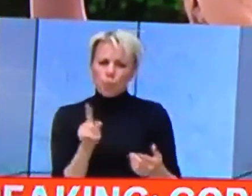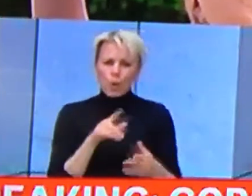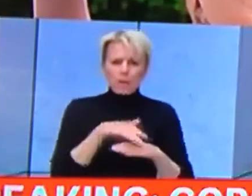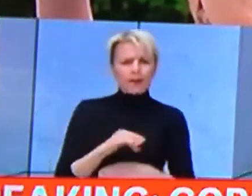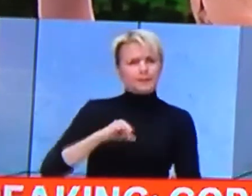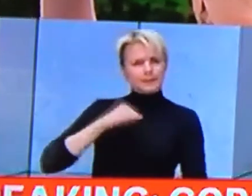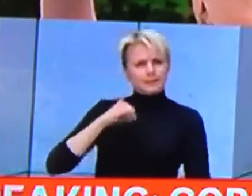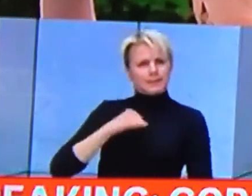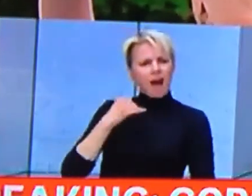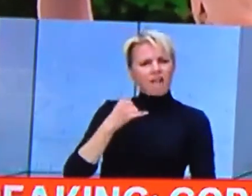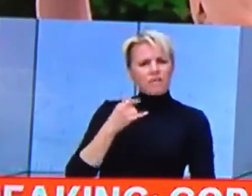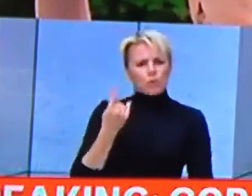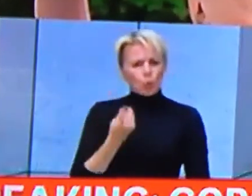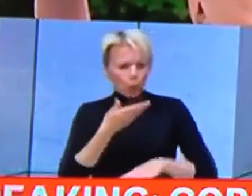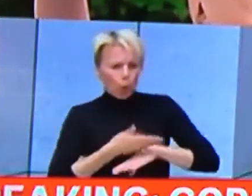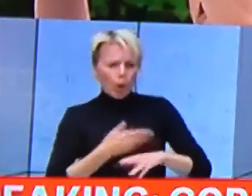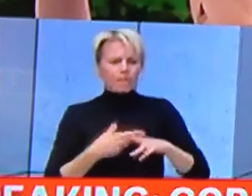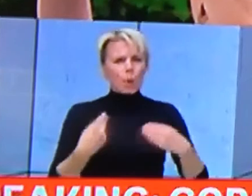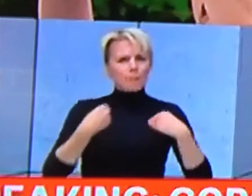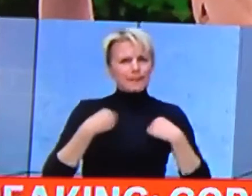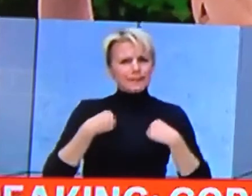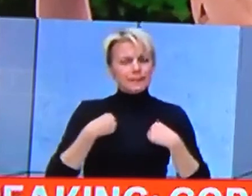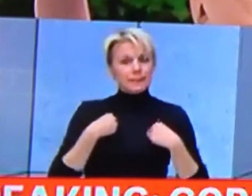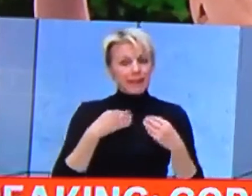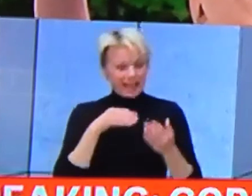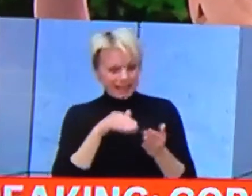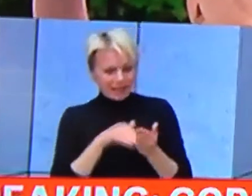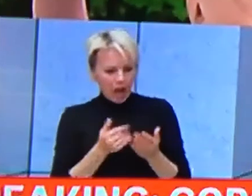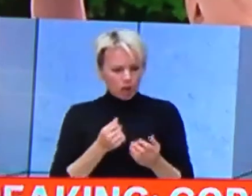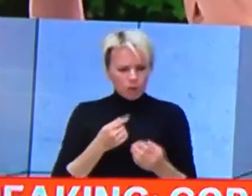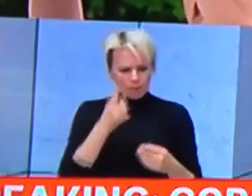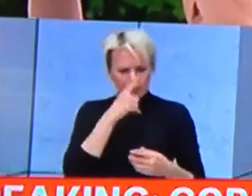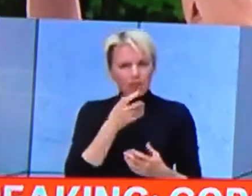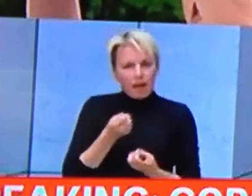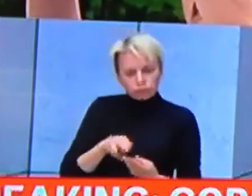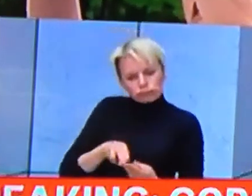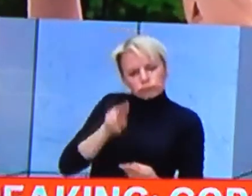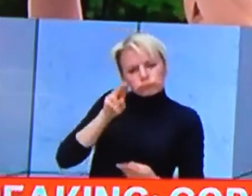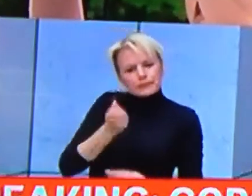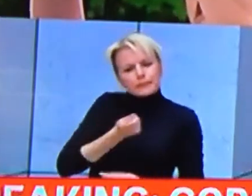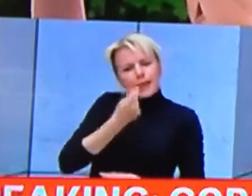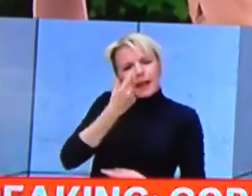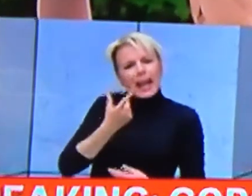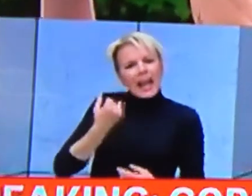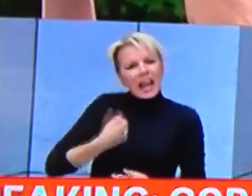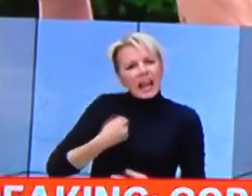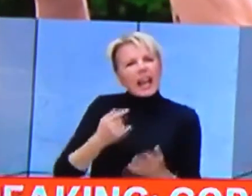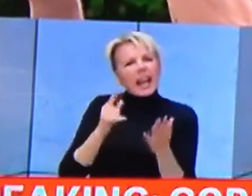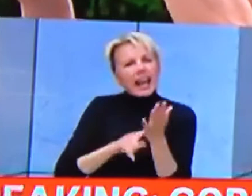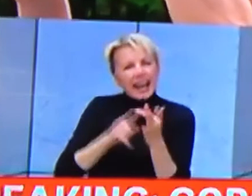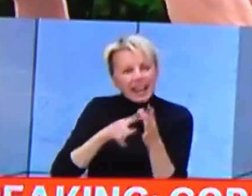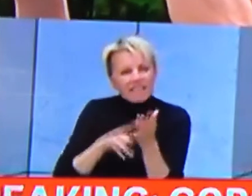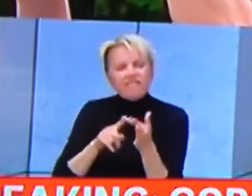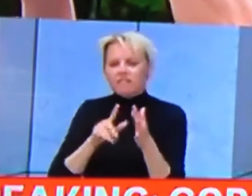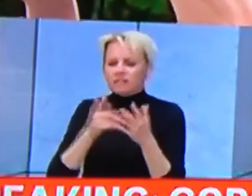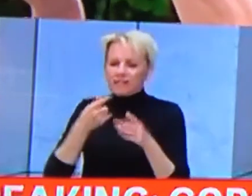leave that might have accrued over many years to perhaps get a business back on its feet, not to have those sort of debts on its balance sheet? Could they